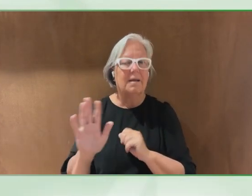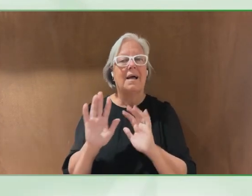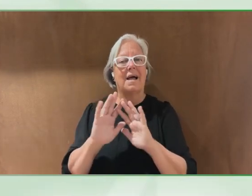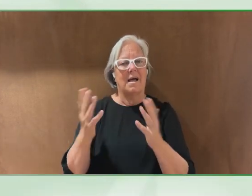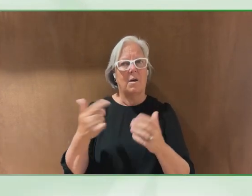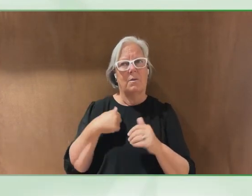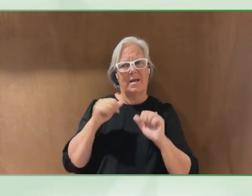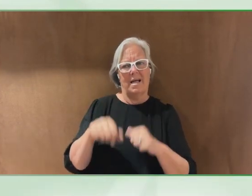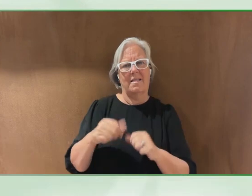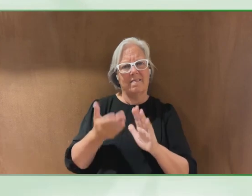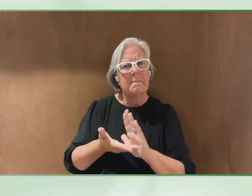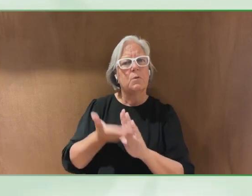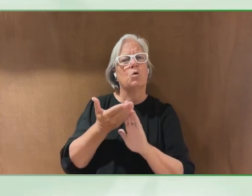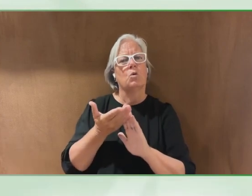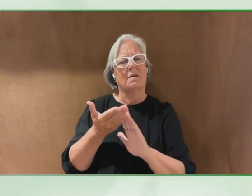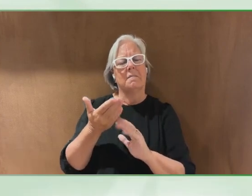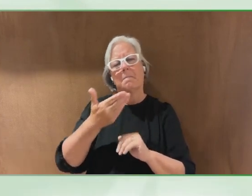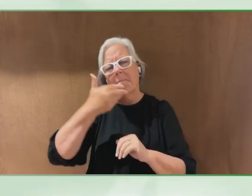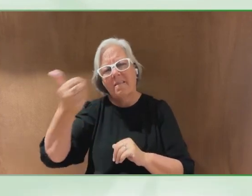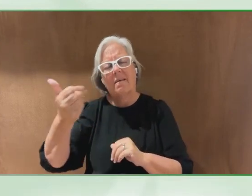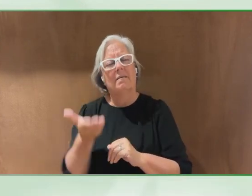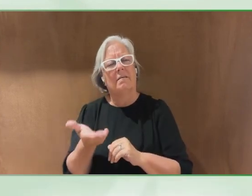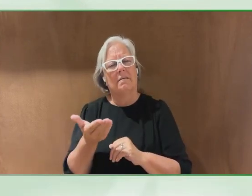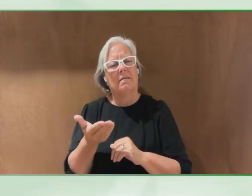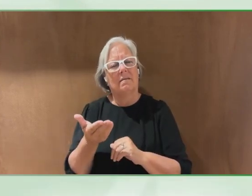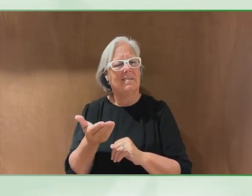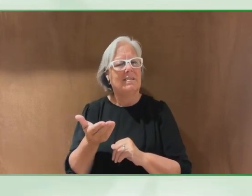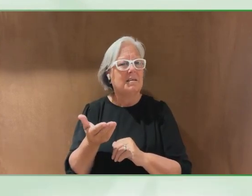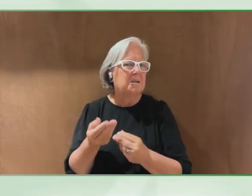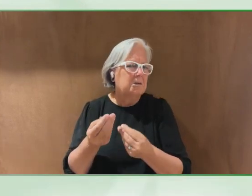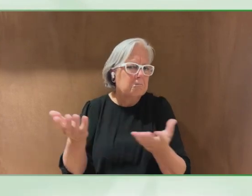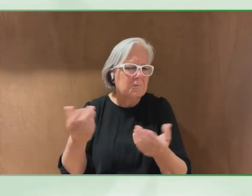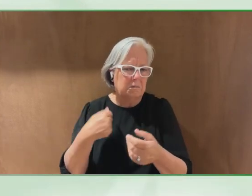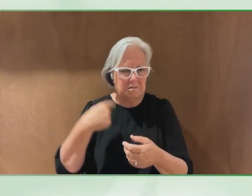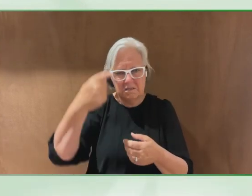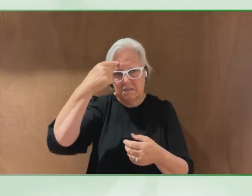be so judgmental and let them work hard. So yeah, so I hope that answers the question.